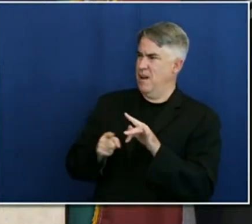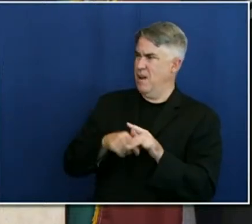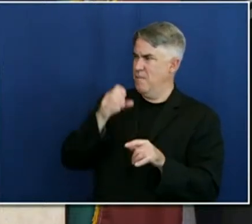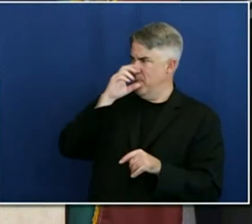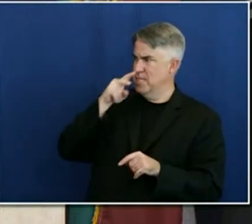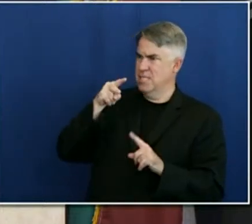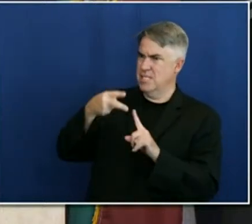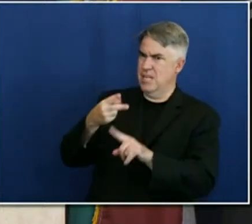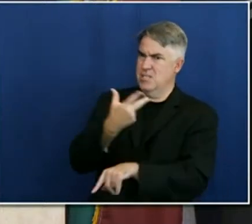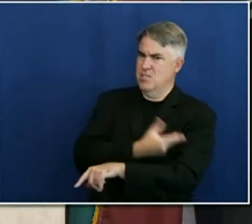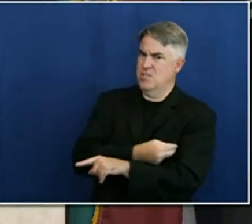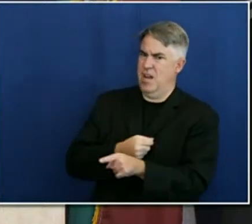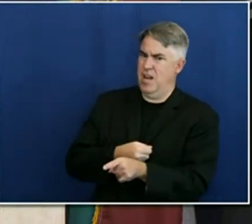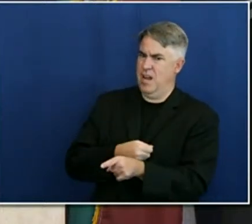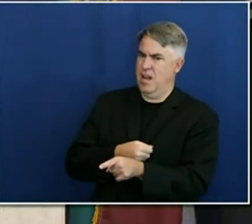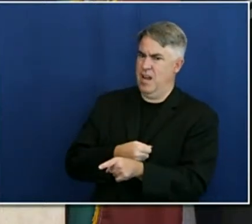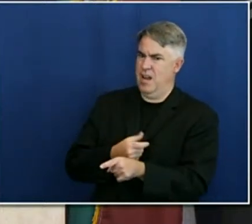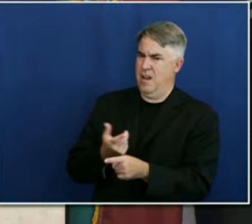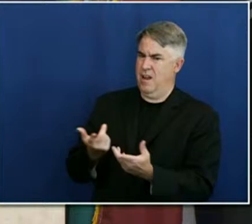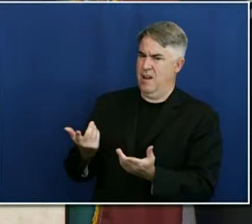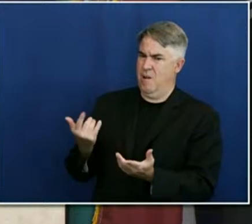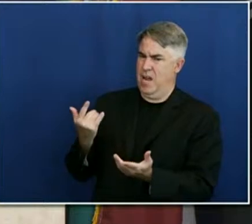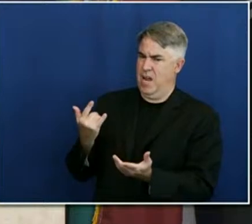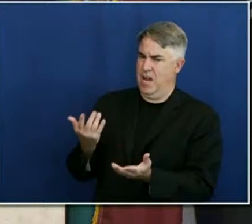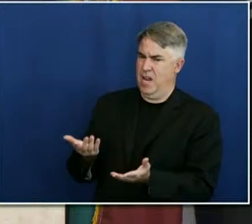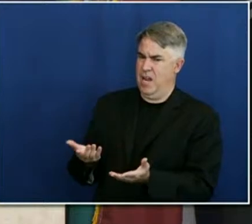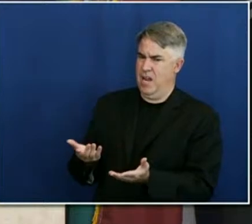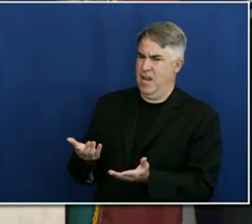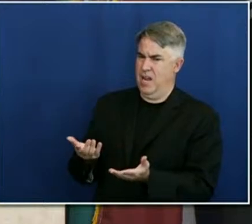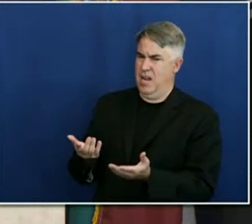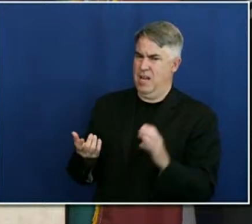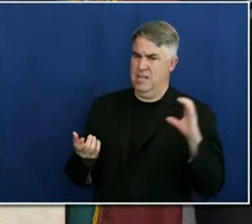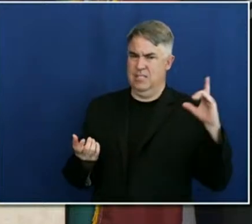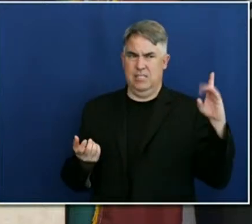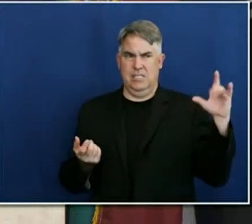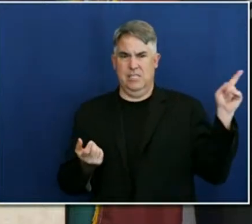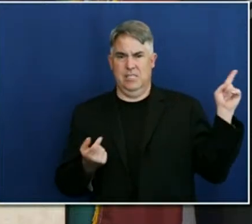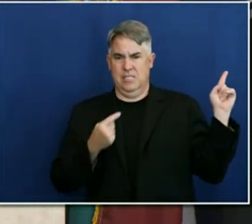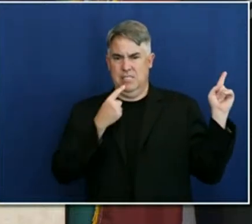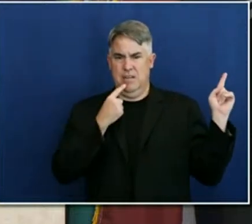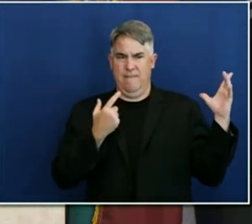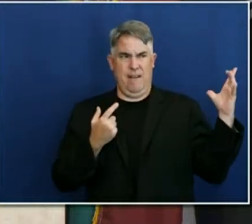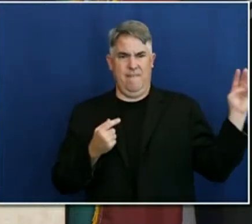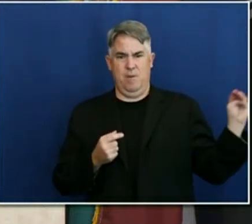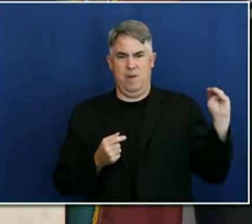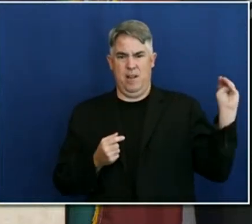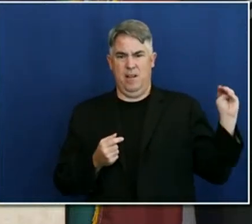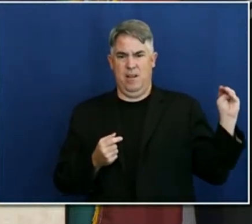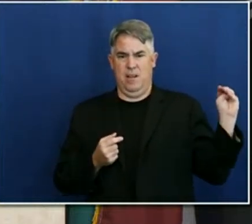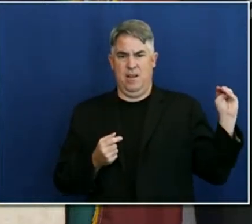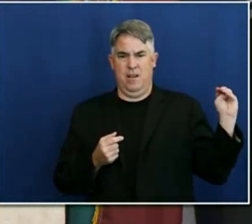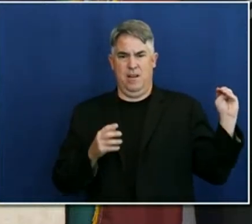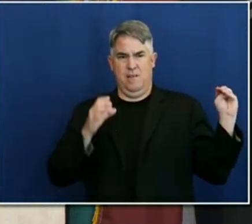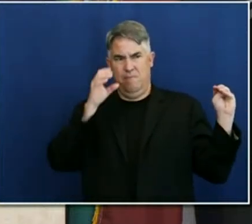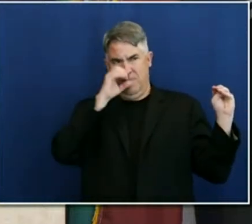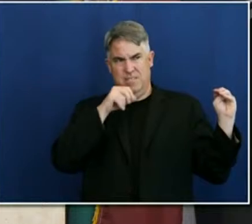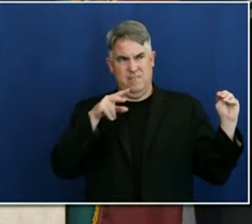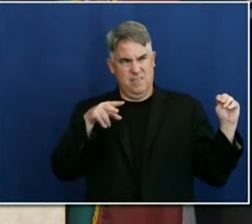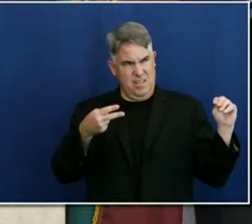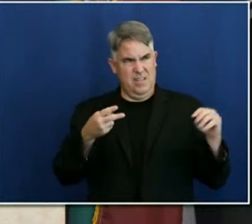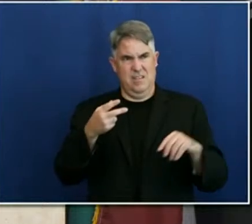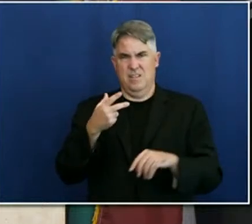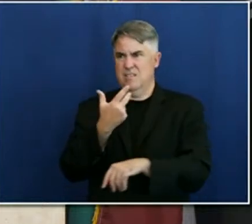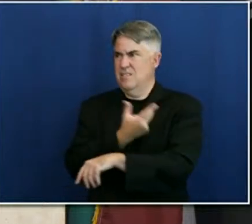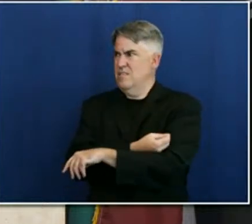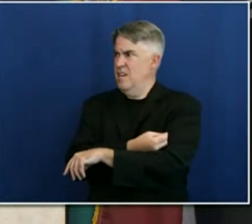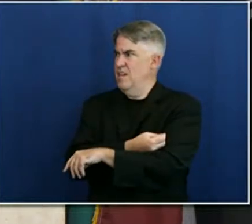supply issues, hesitancy, or like lack of email or text reminders? Yeah, we don't know the exact number. We haven't seen any considerable evidence